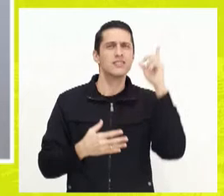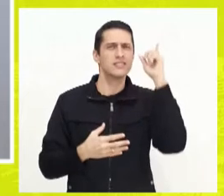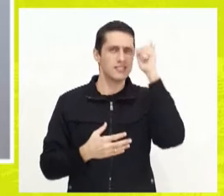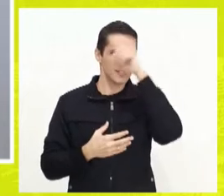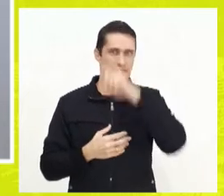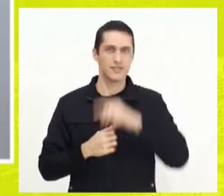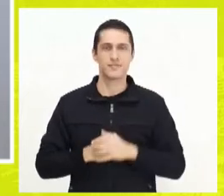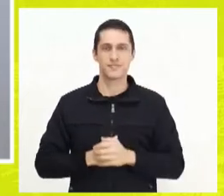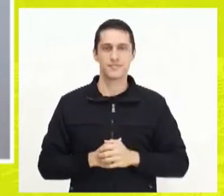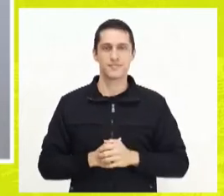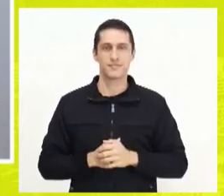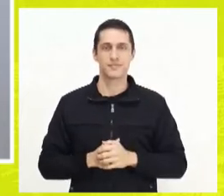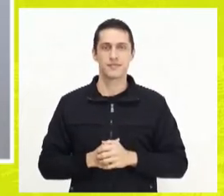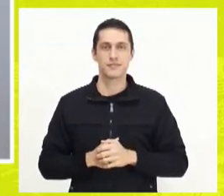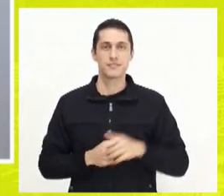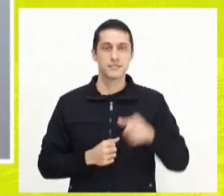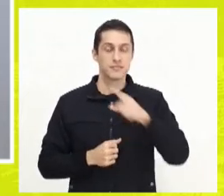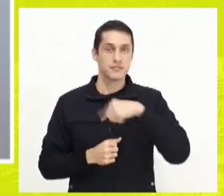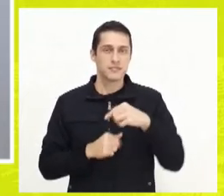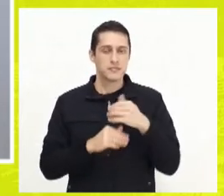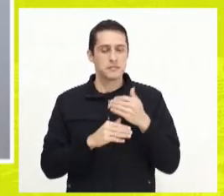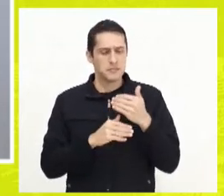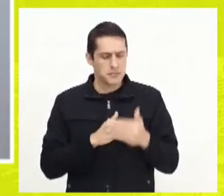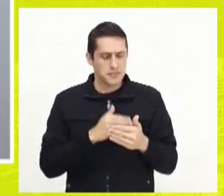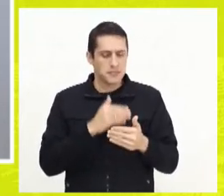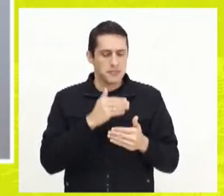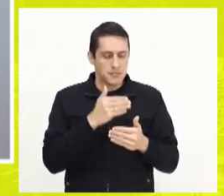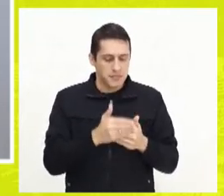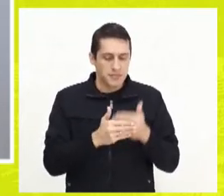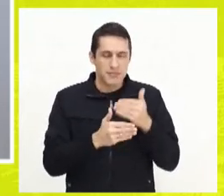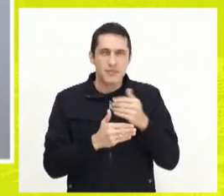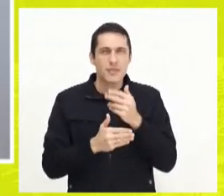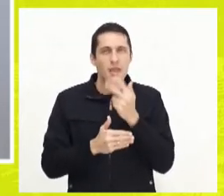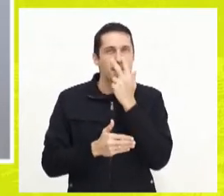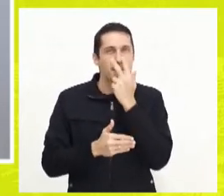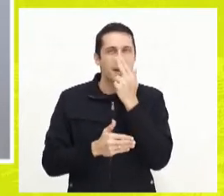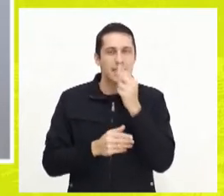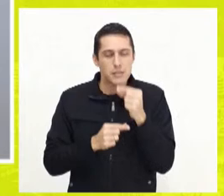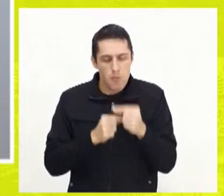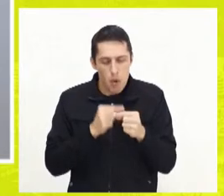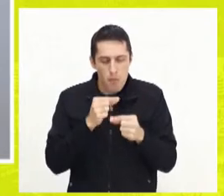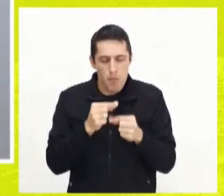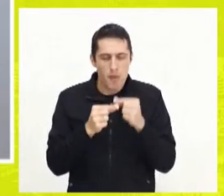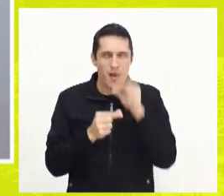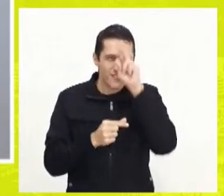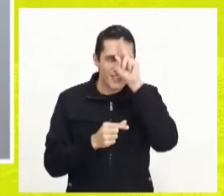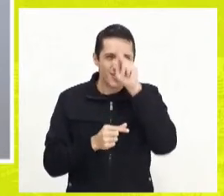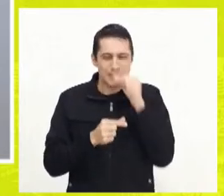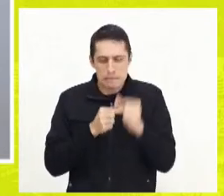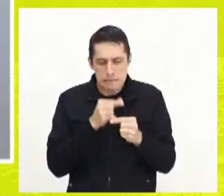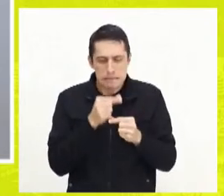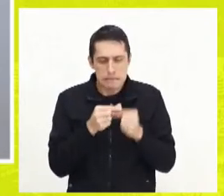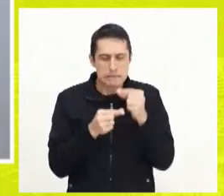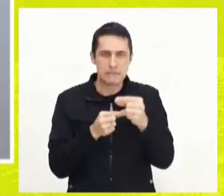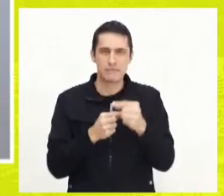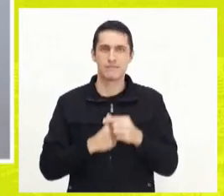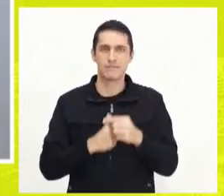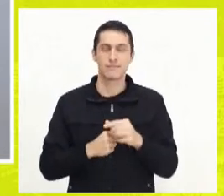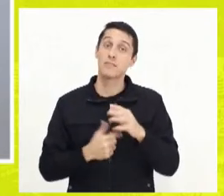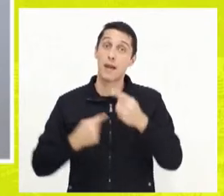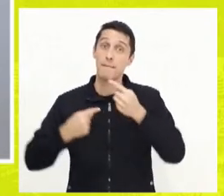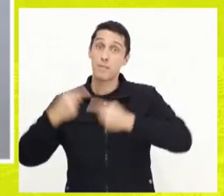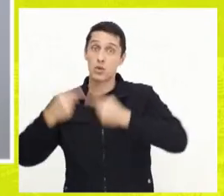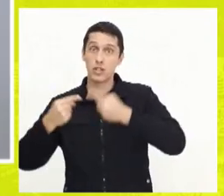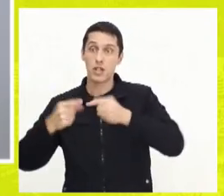that we uh work little by little when i talked about the policies the